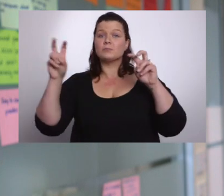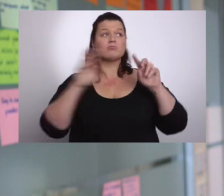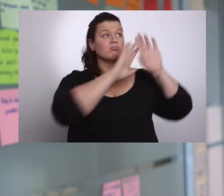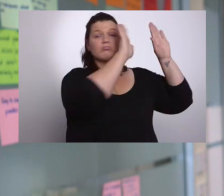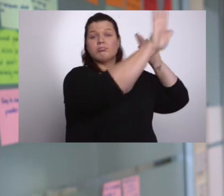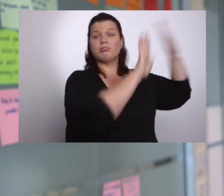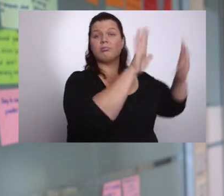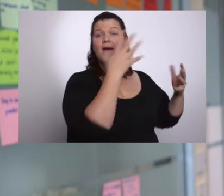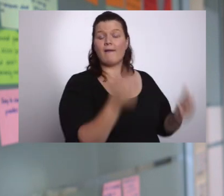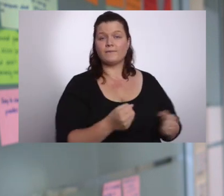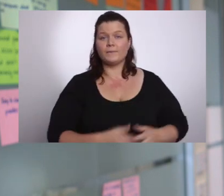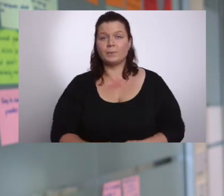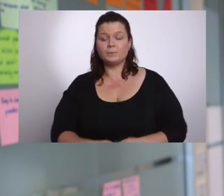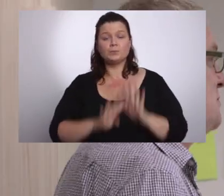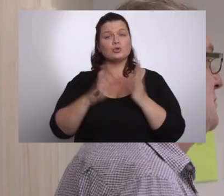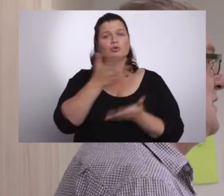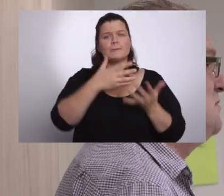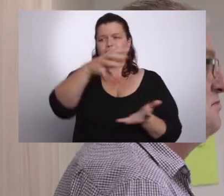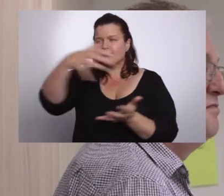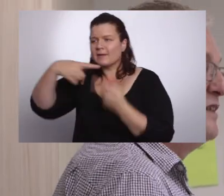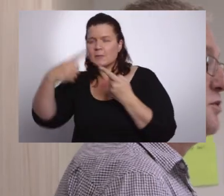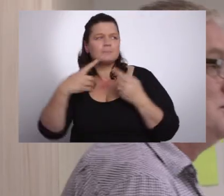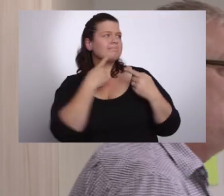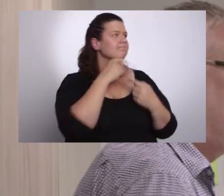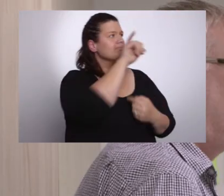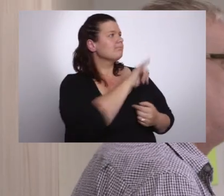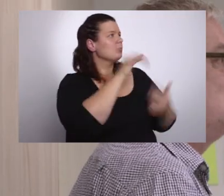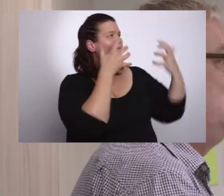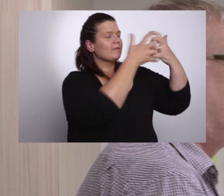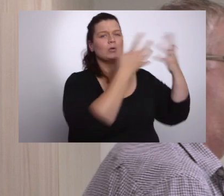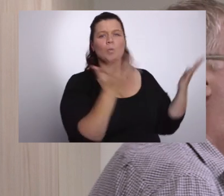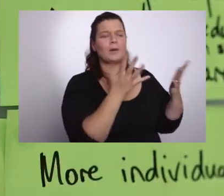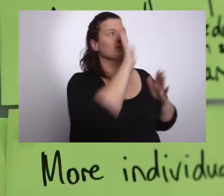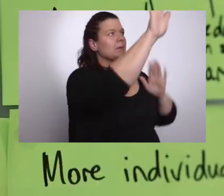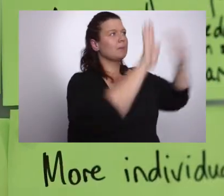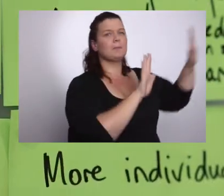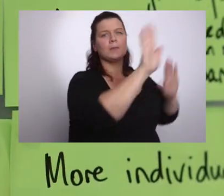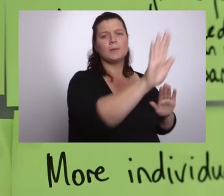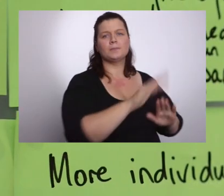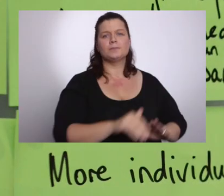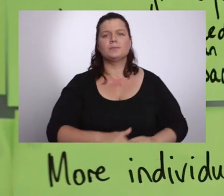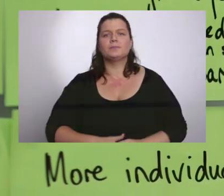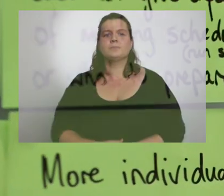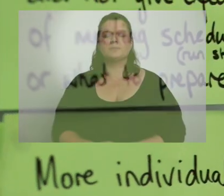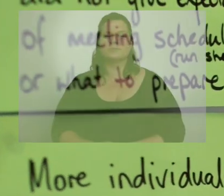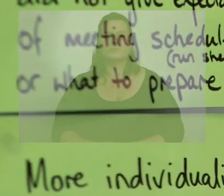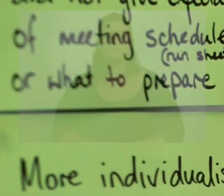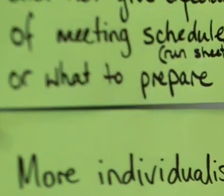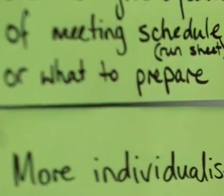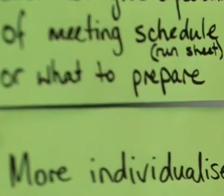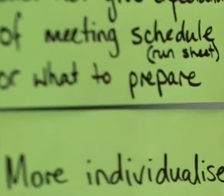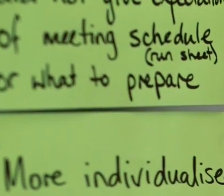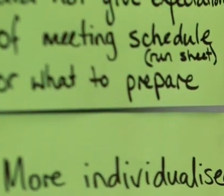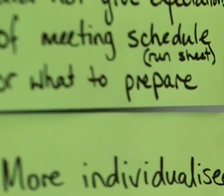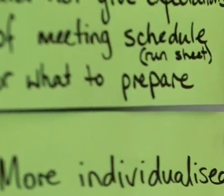to which themes and let's get that captured. So we've created wall space for each of the themes and we've literally recorded the evidence that we